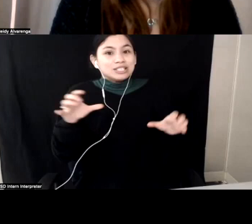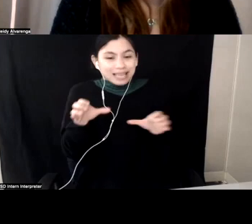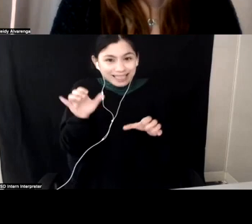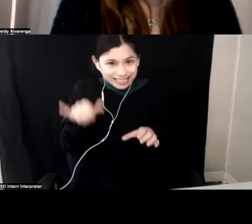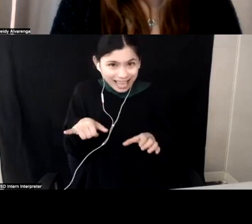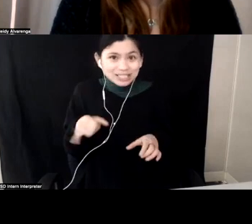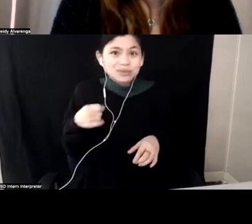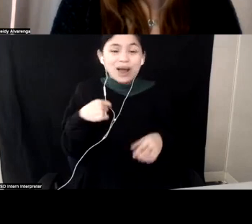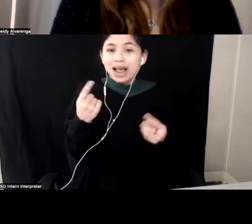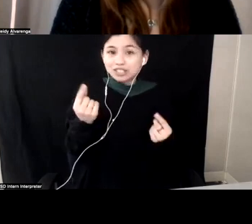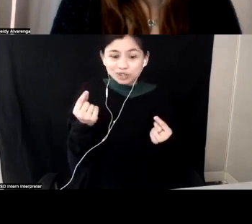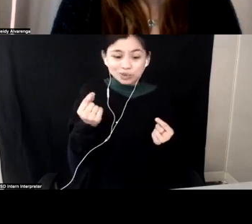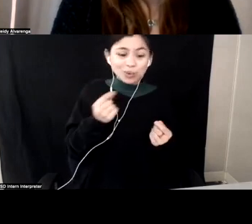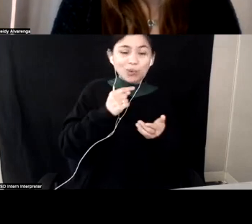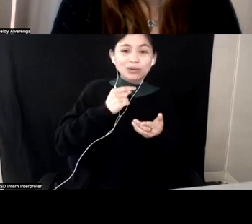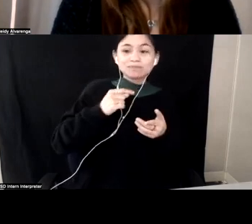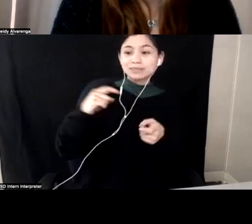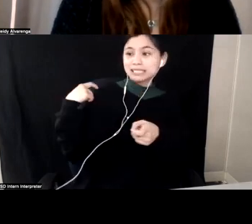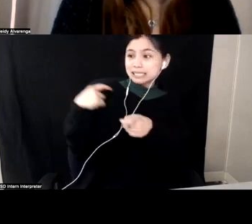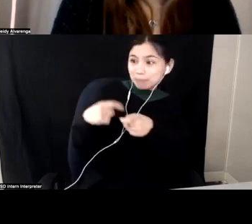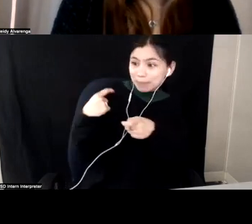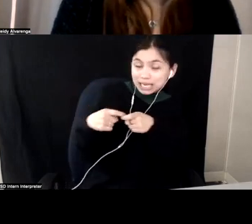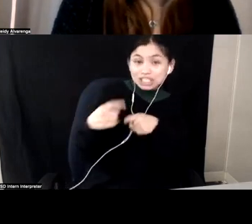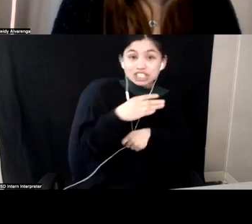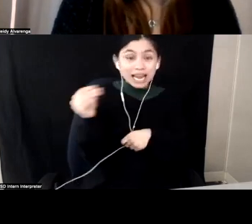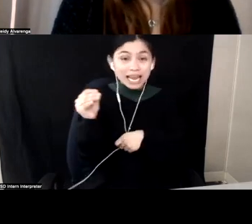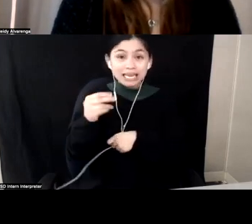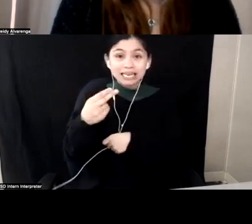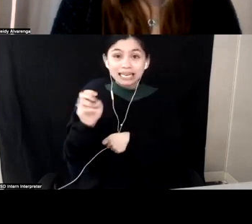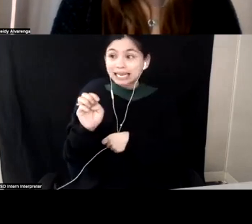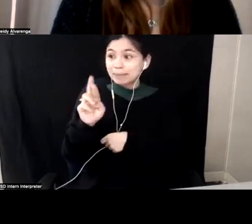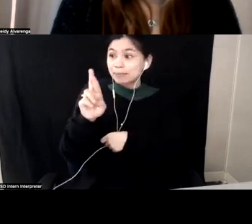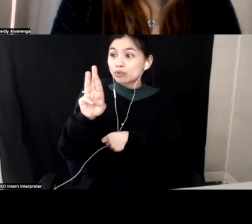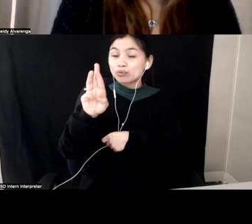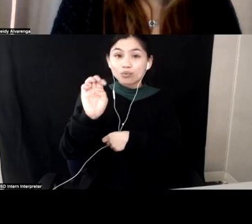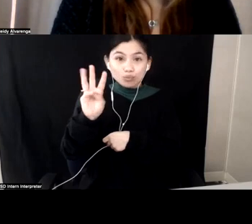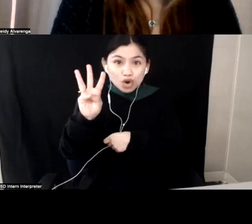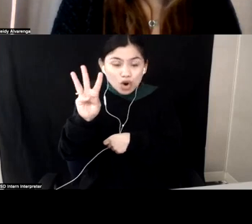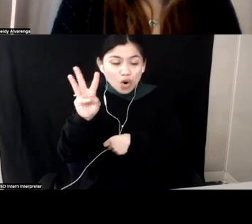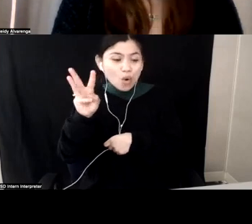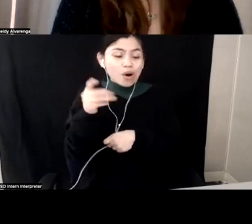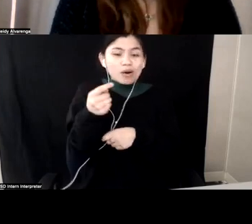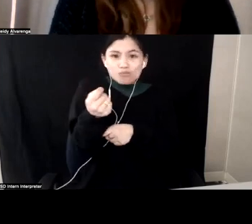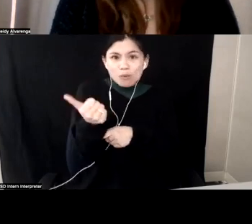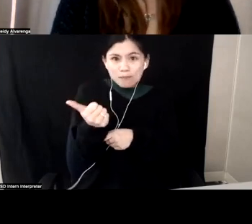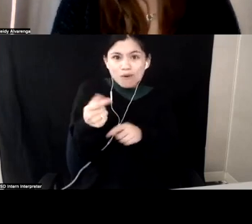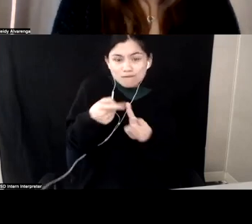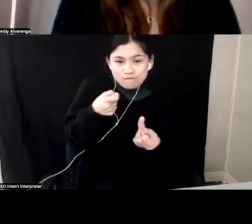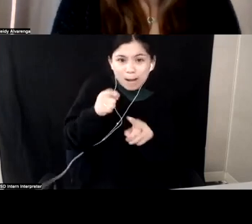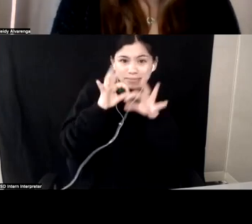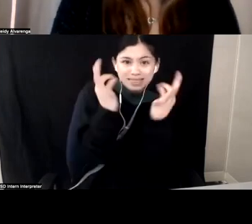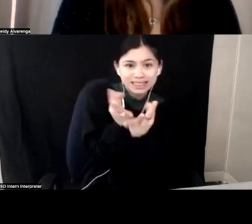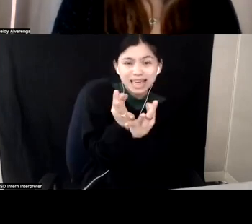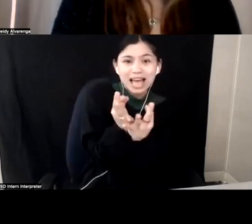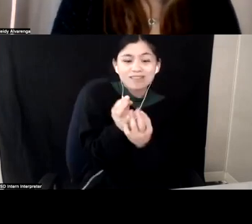we eliminated Spanish and Hebrew from our life. And to this day, it is my